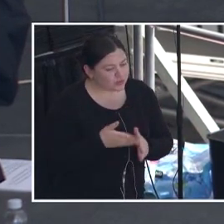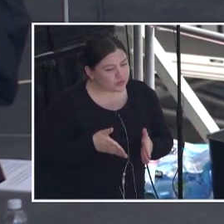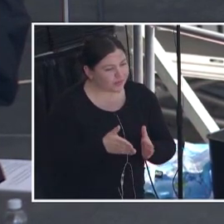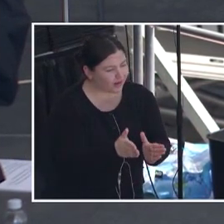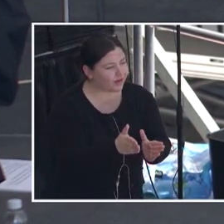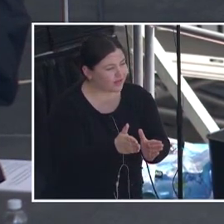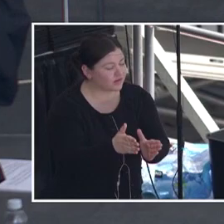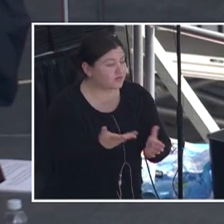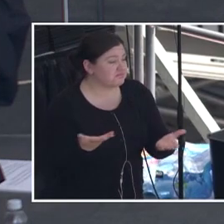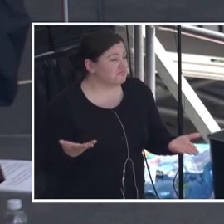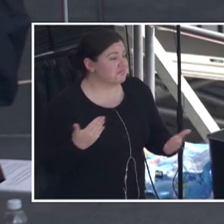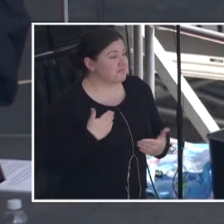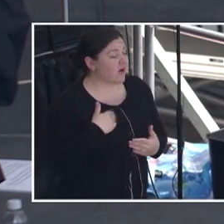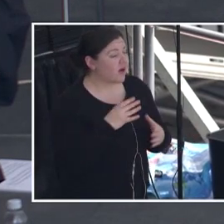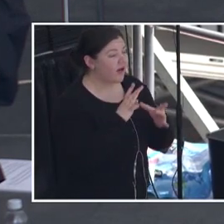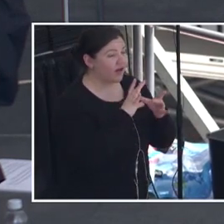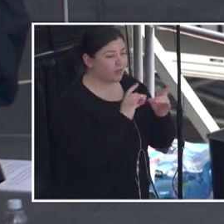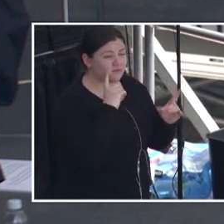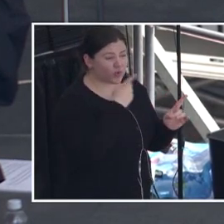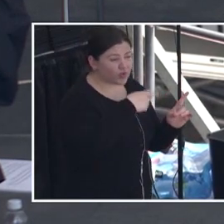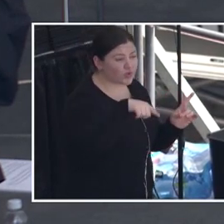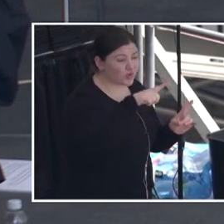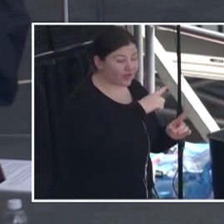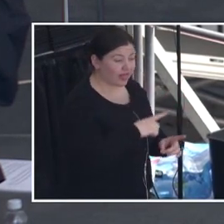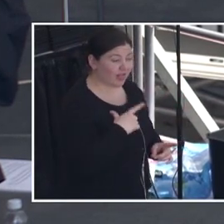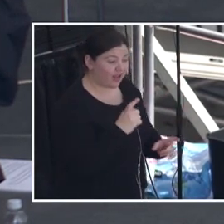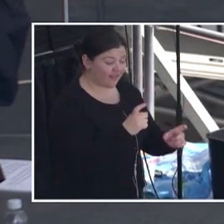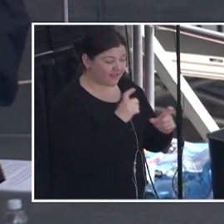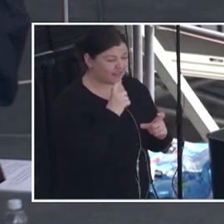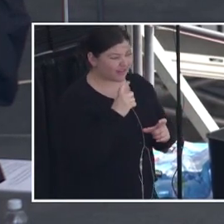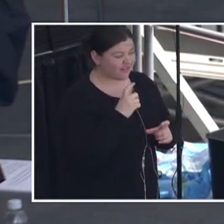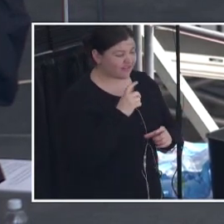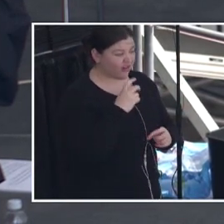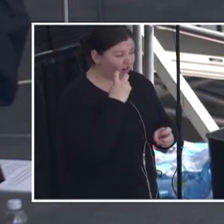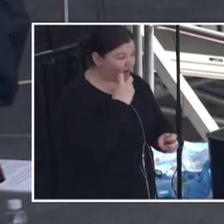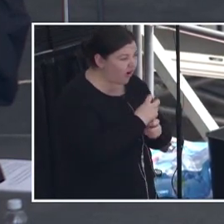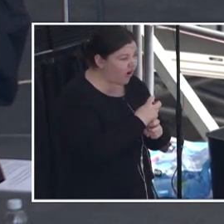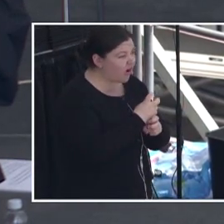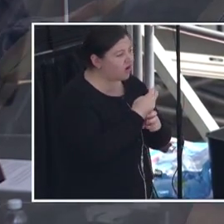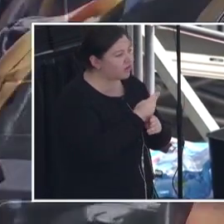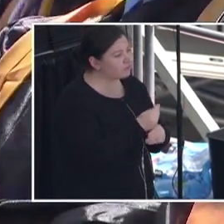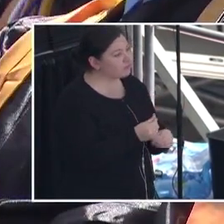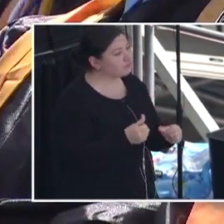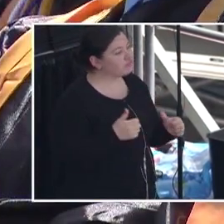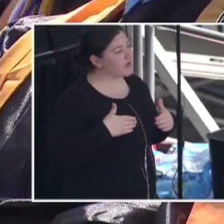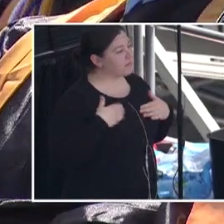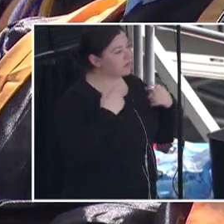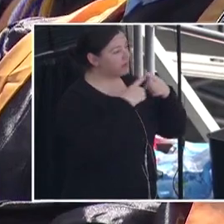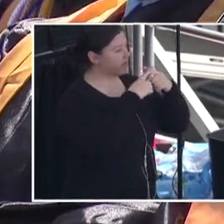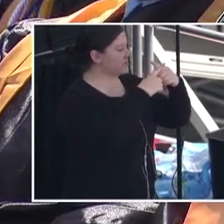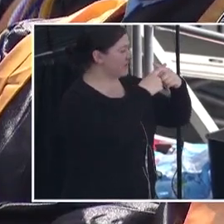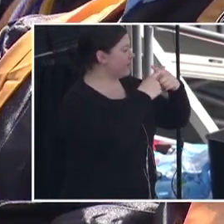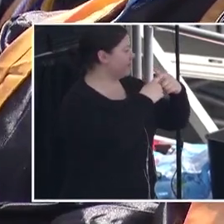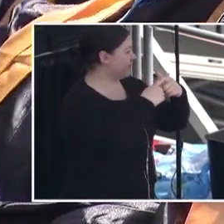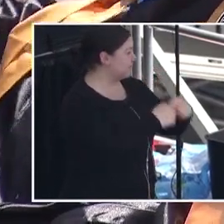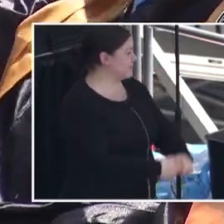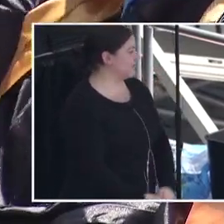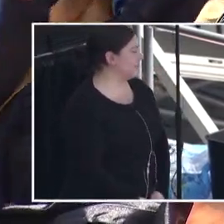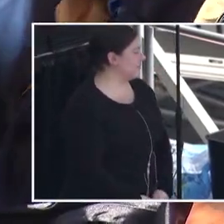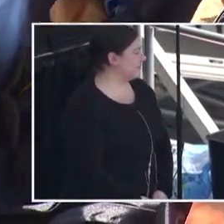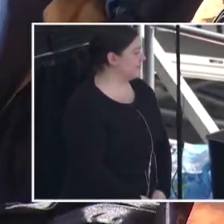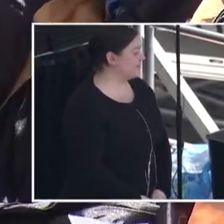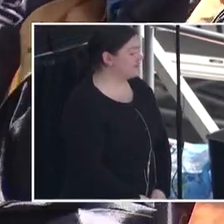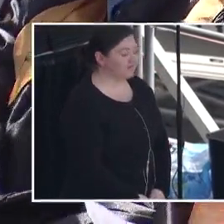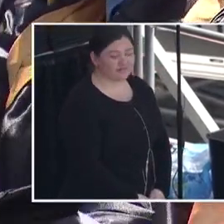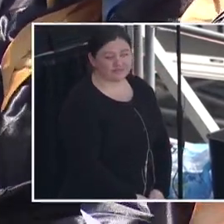life gives you lemons, make lemonade. Not only was I